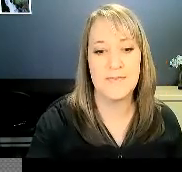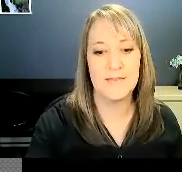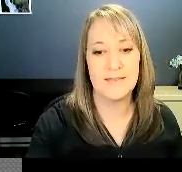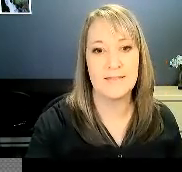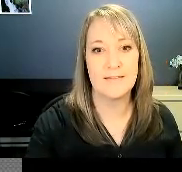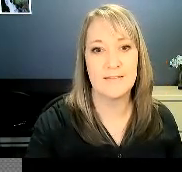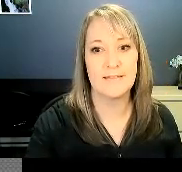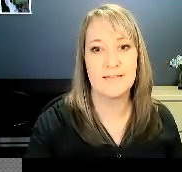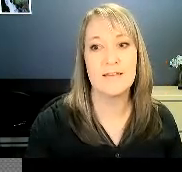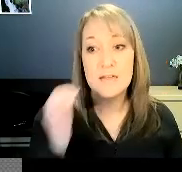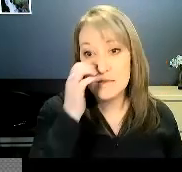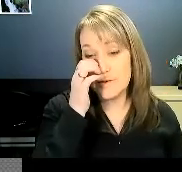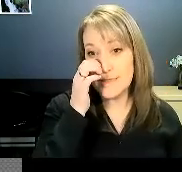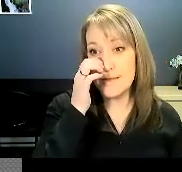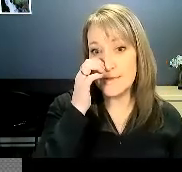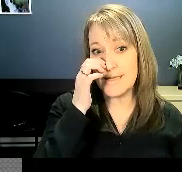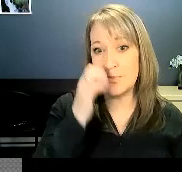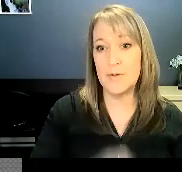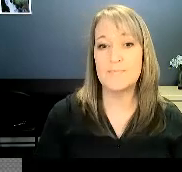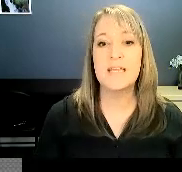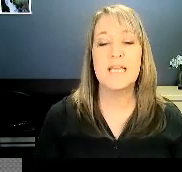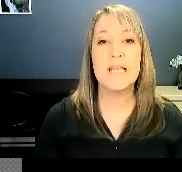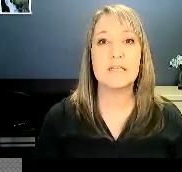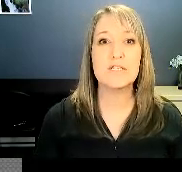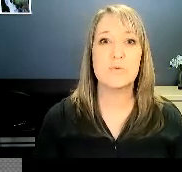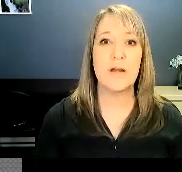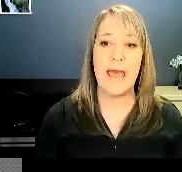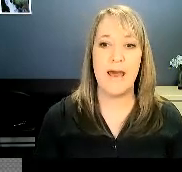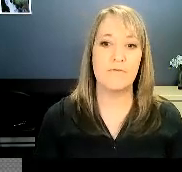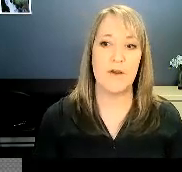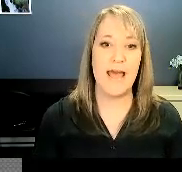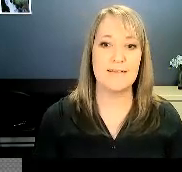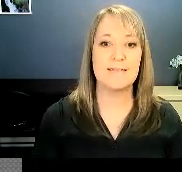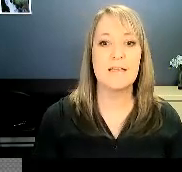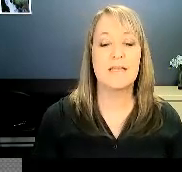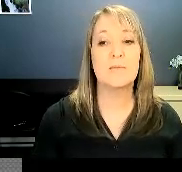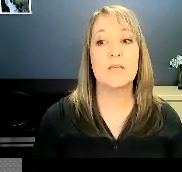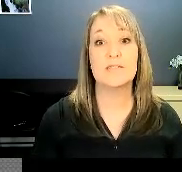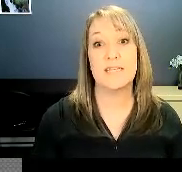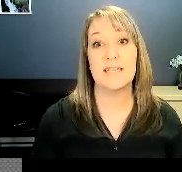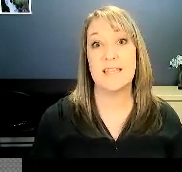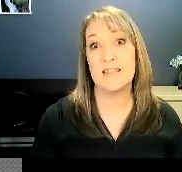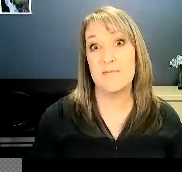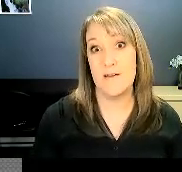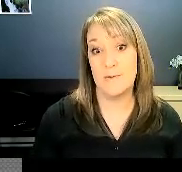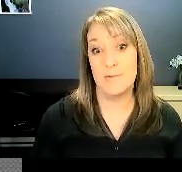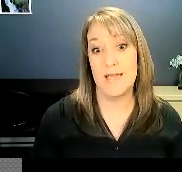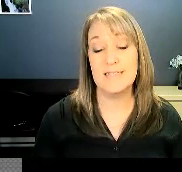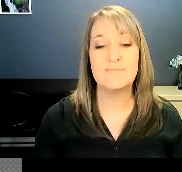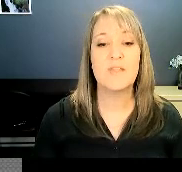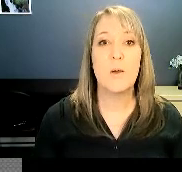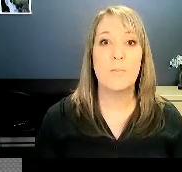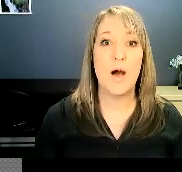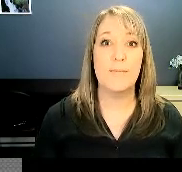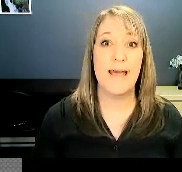Okay. So here's another example. In English, the word have or has can be used in the following